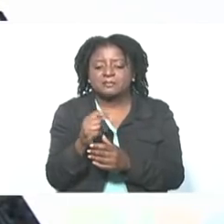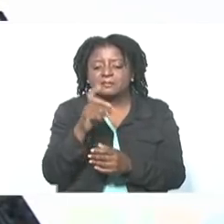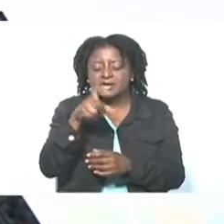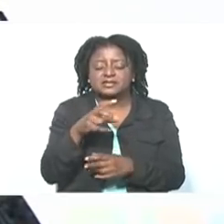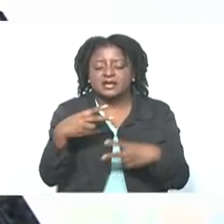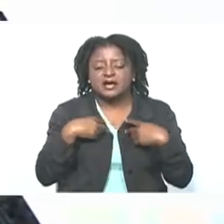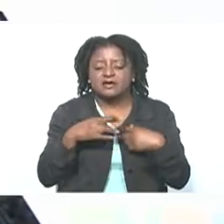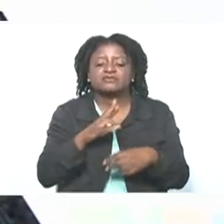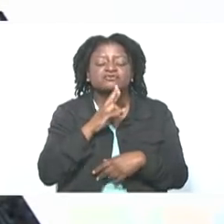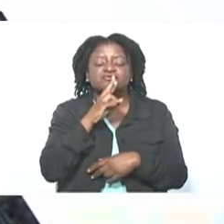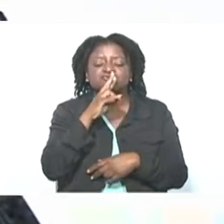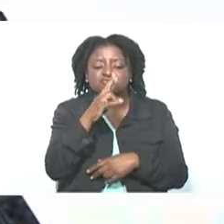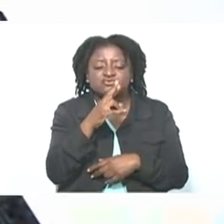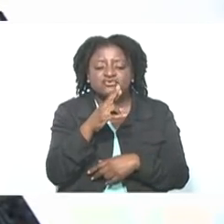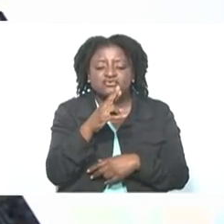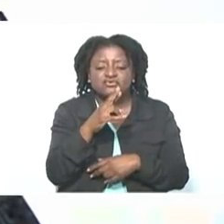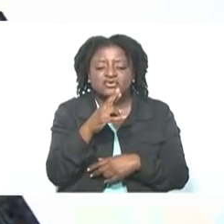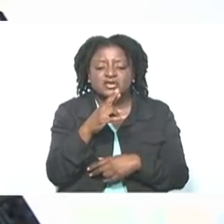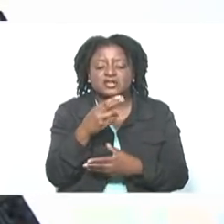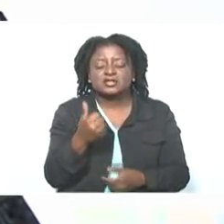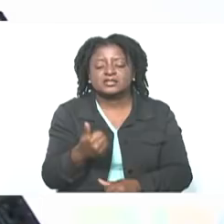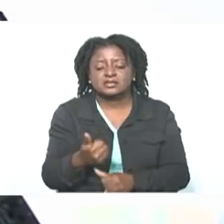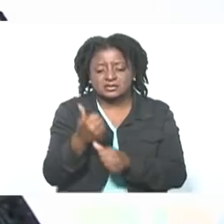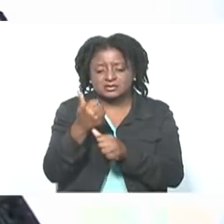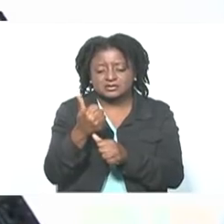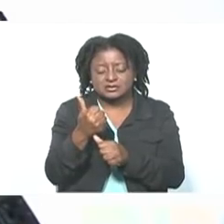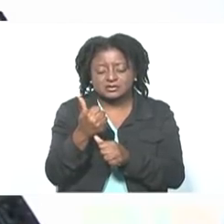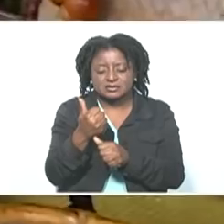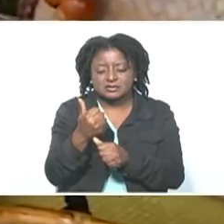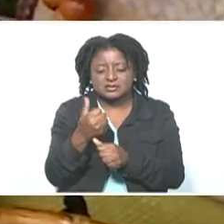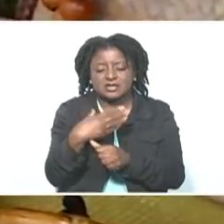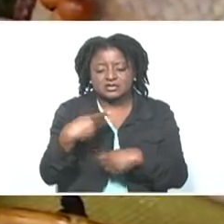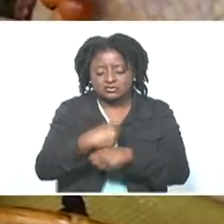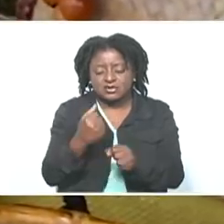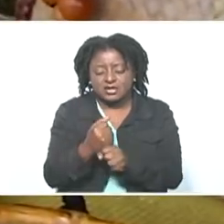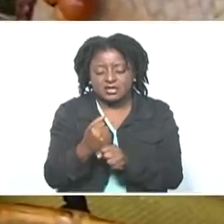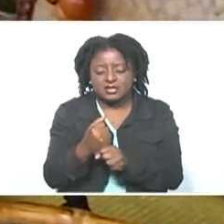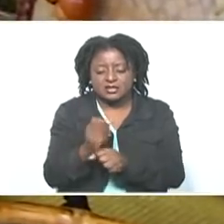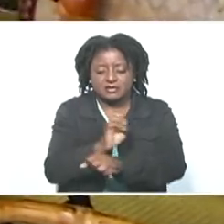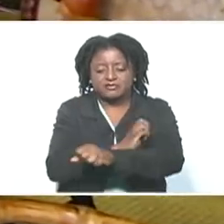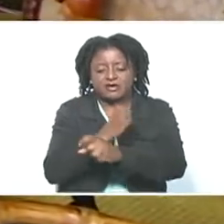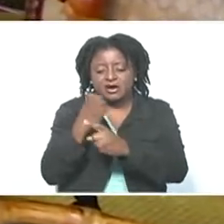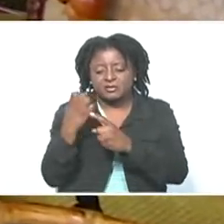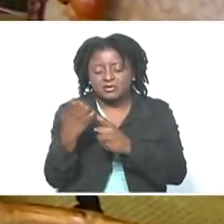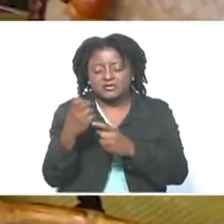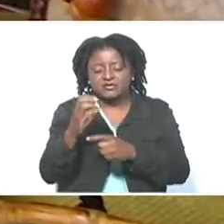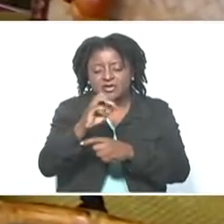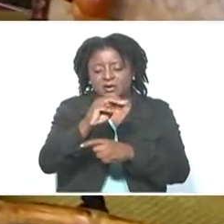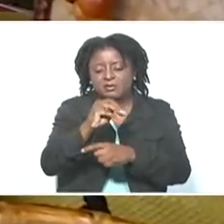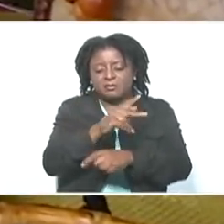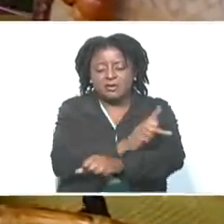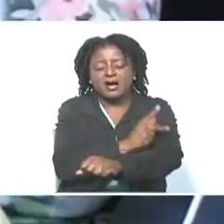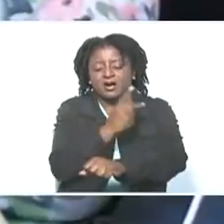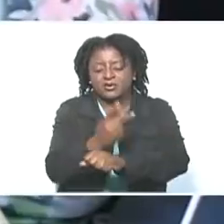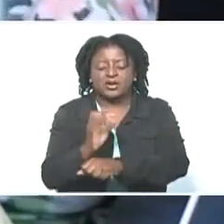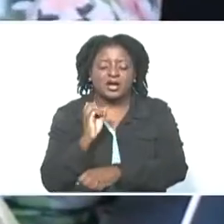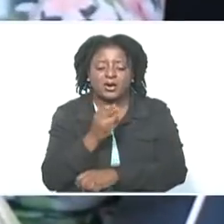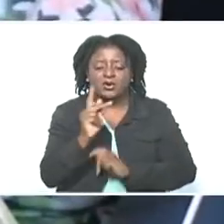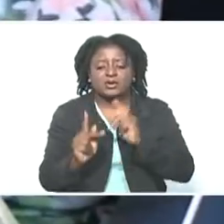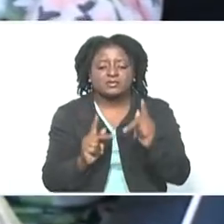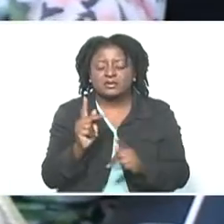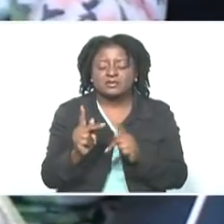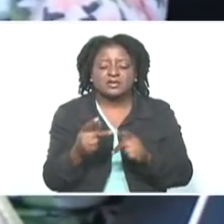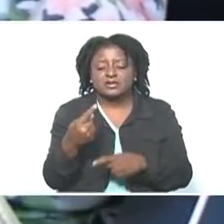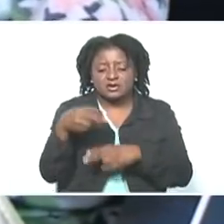subsidy and creating an environment of empowerment of our people. According to Minister of Agriculture and Marine Resources,